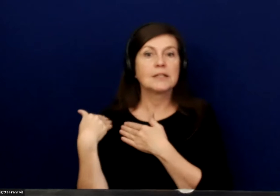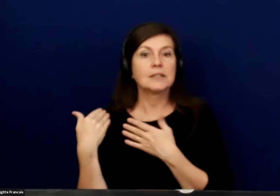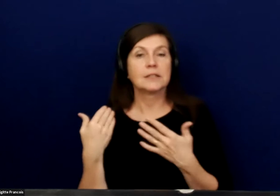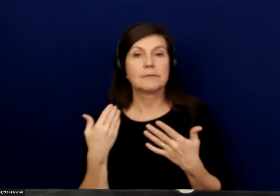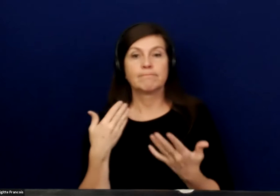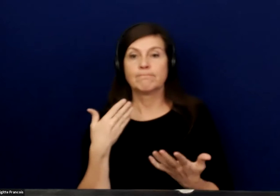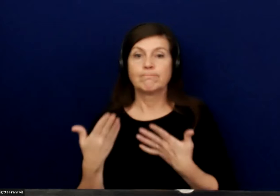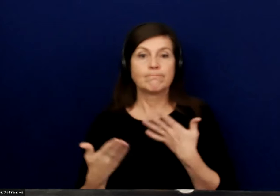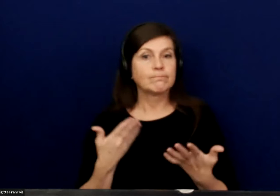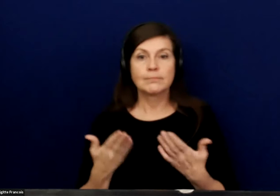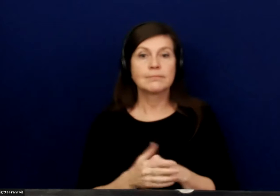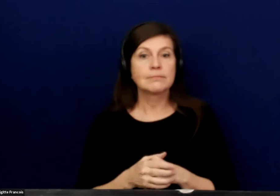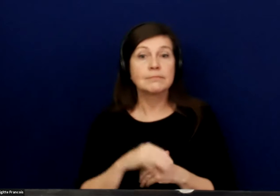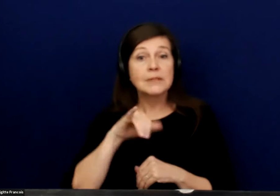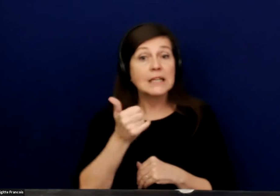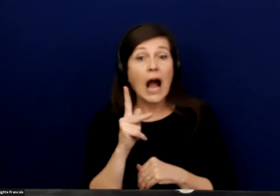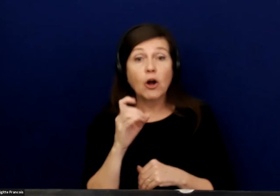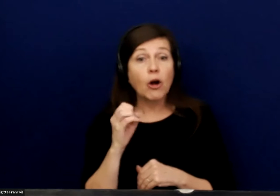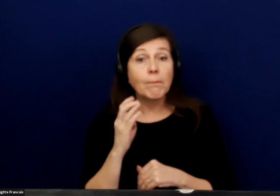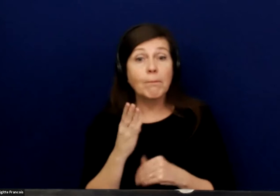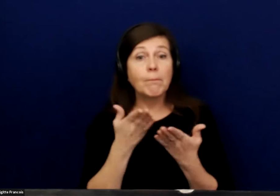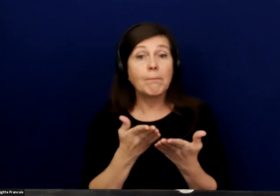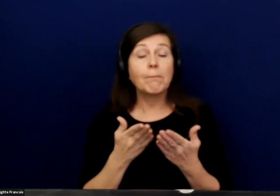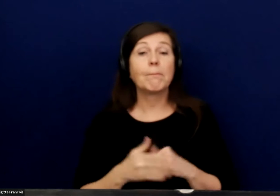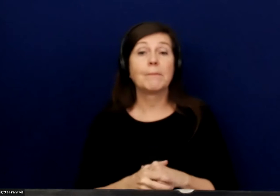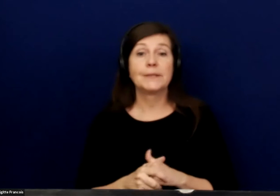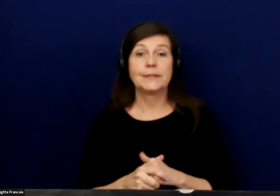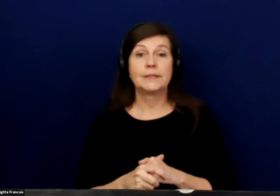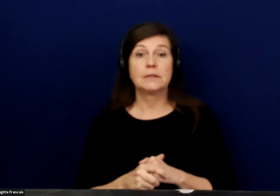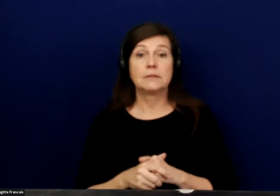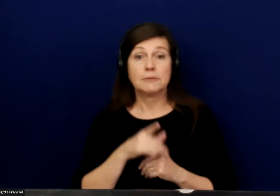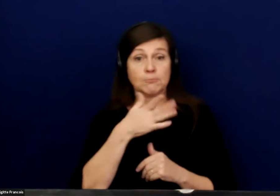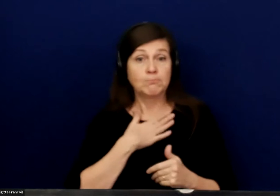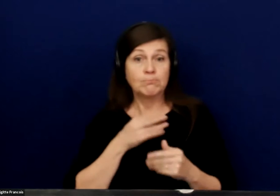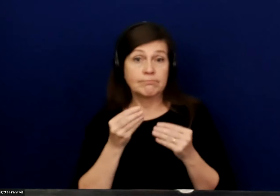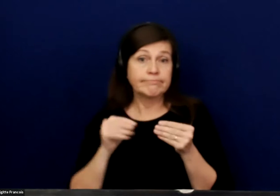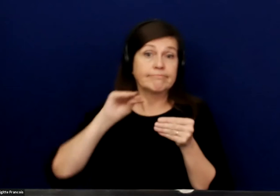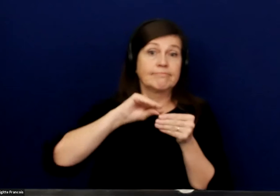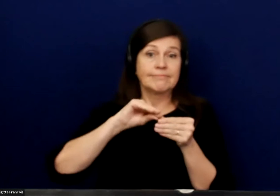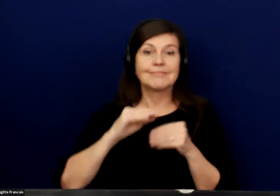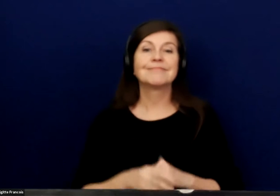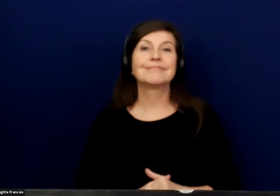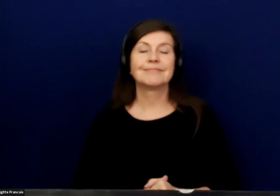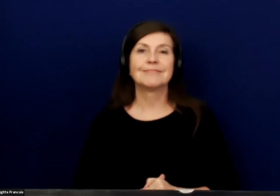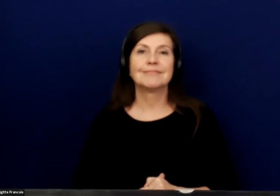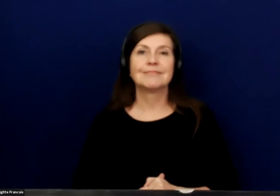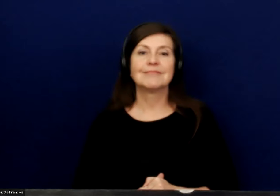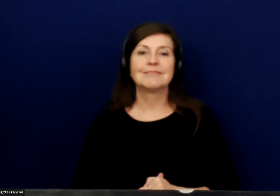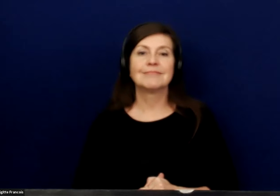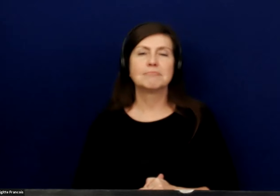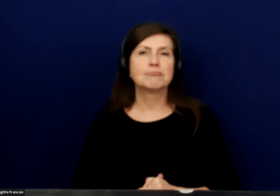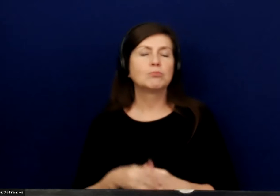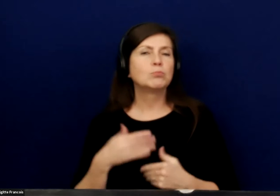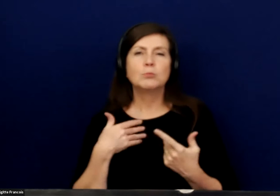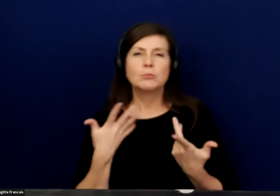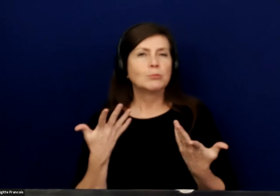Kato mentioned, Jakob? Anything that the plenary discussed that sort of fits into that, or you can add from the plenary? I have not so much to add from